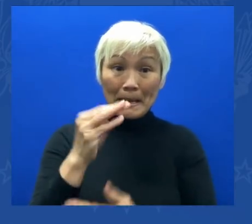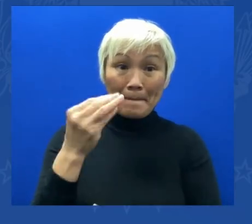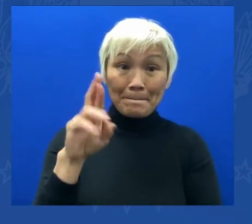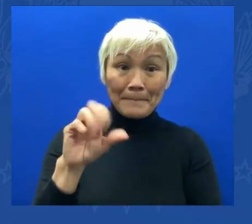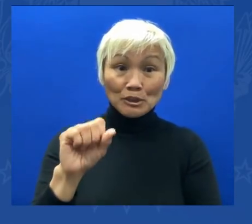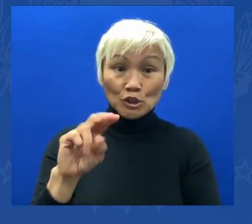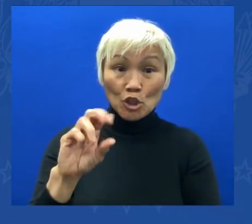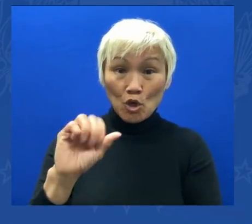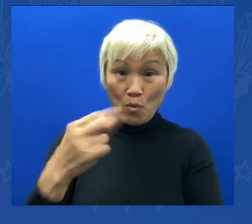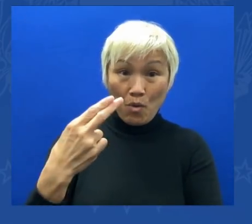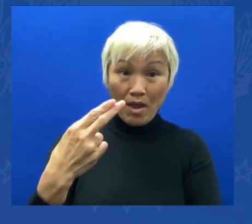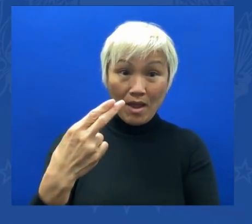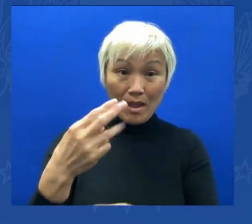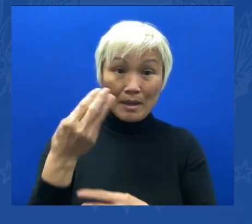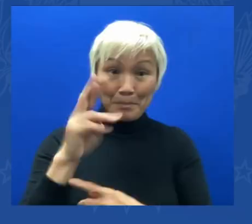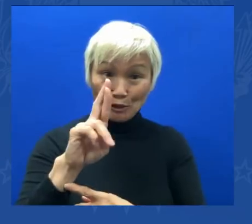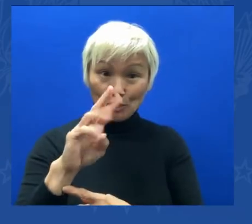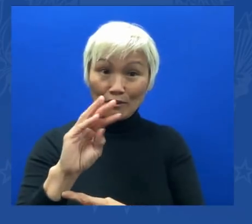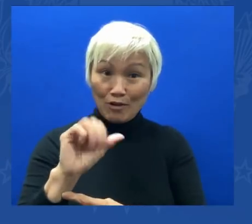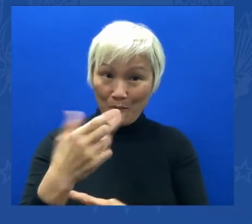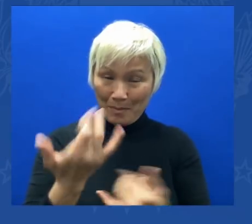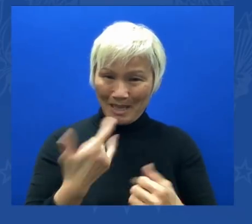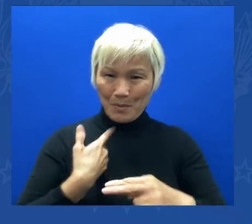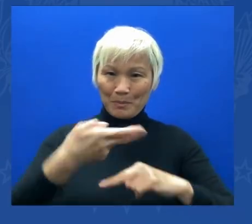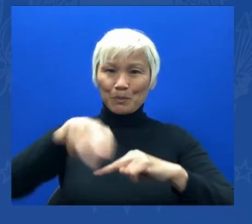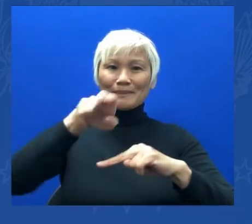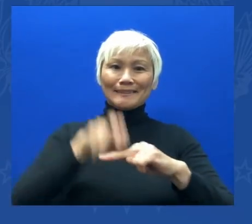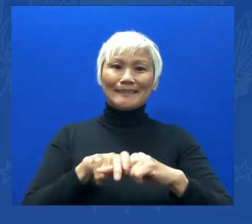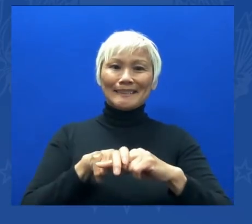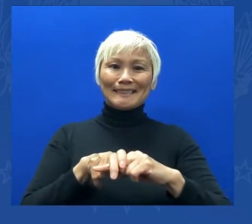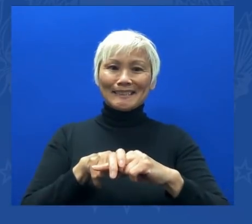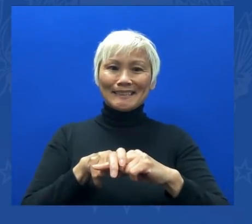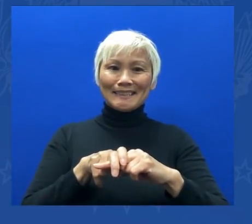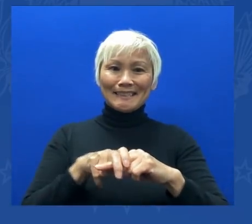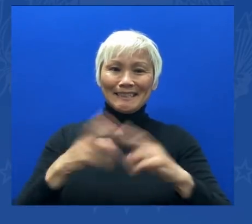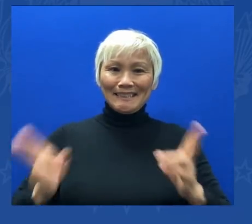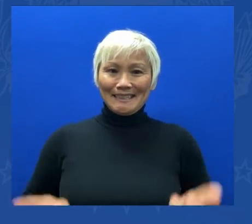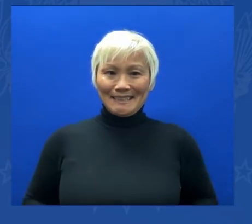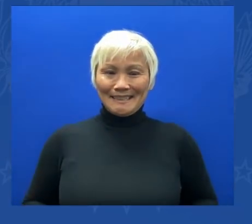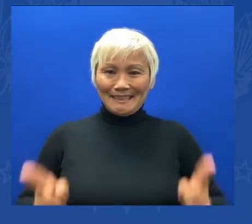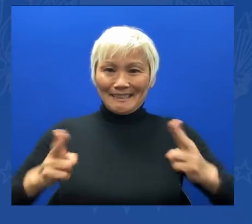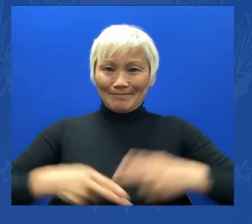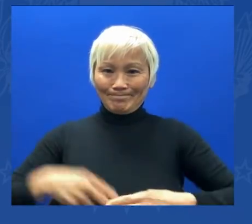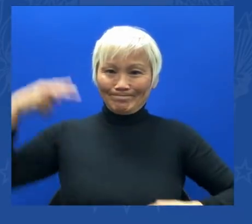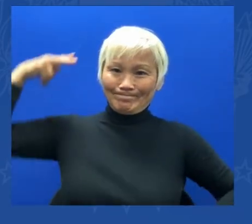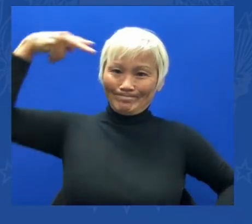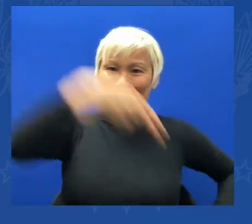And Trevor, the really good news is, now you get to roast the President of the United States.